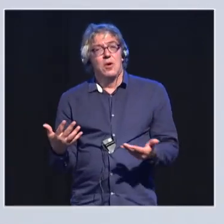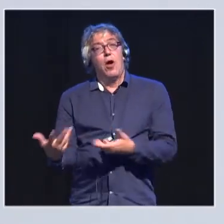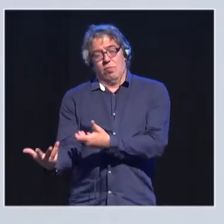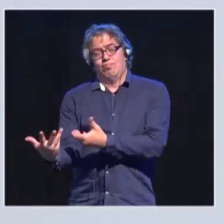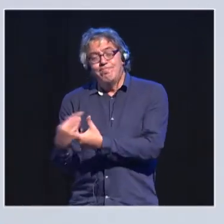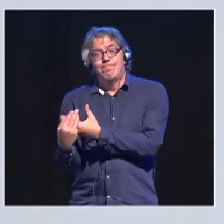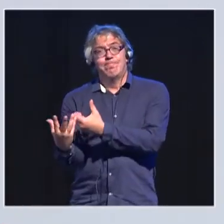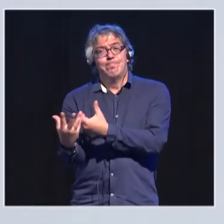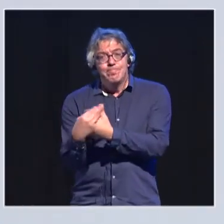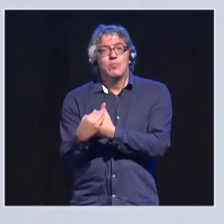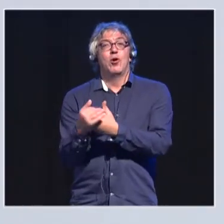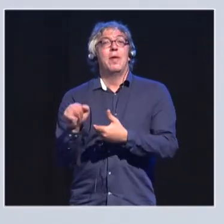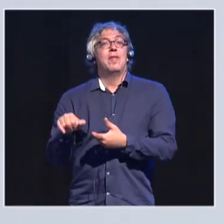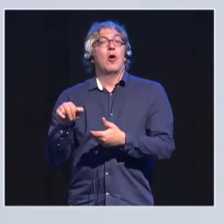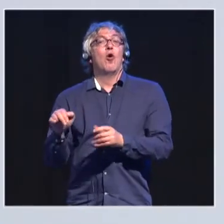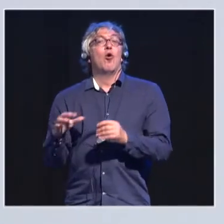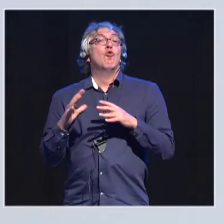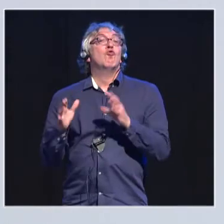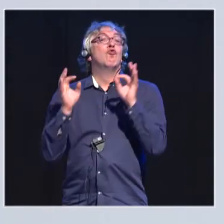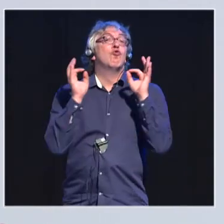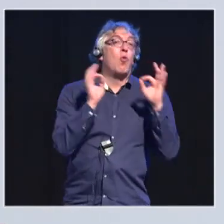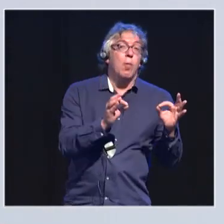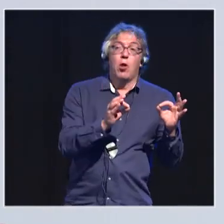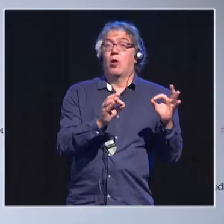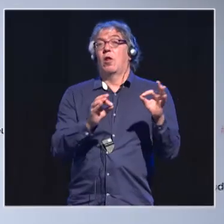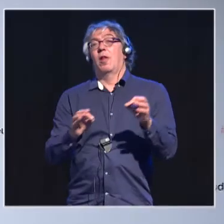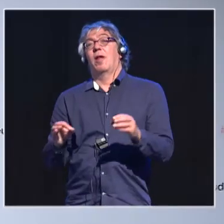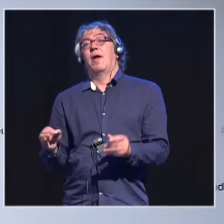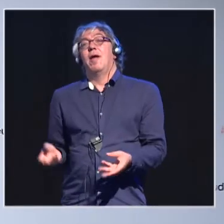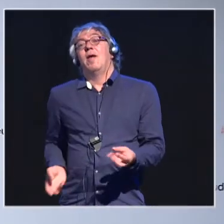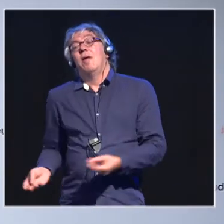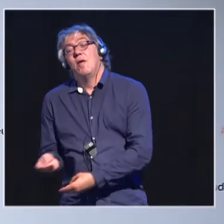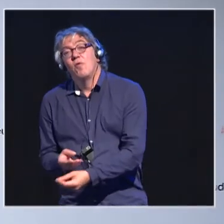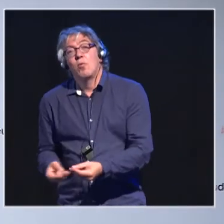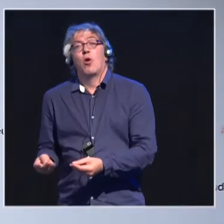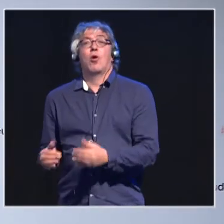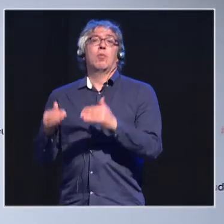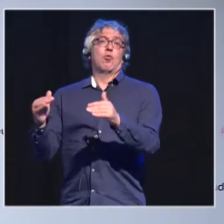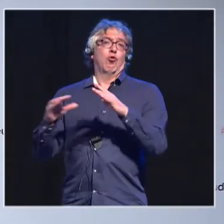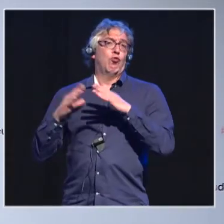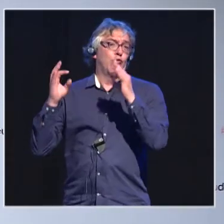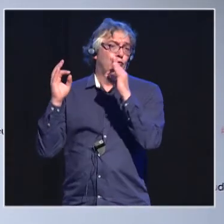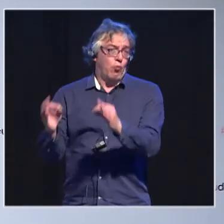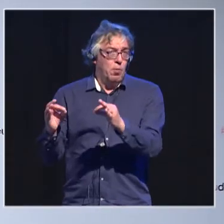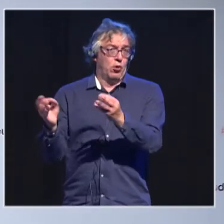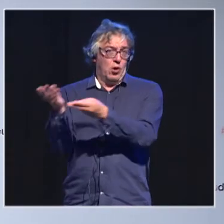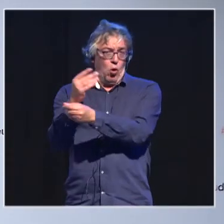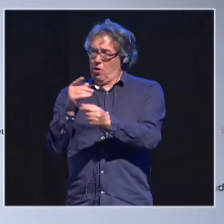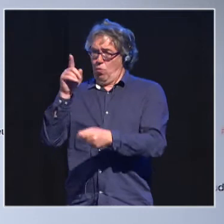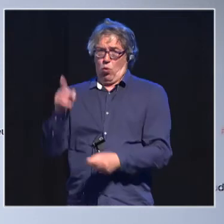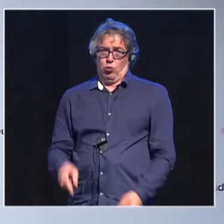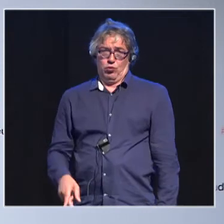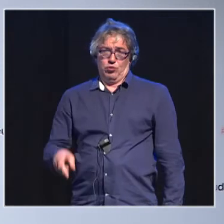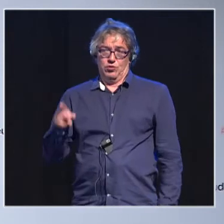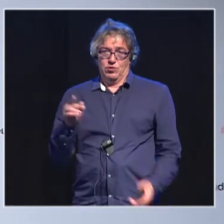happening informal to more formalized economy, without losing necessarily the